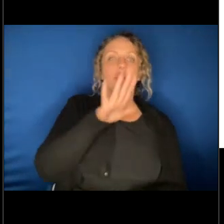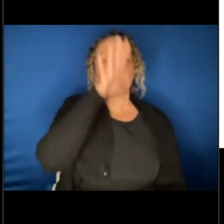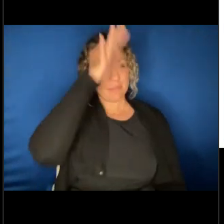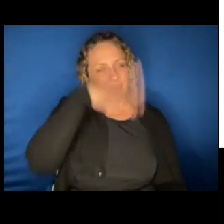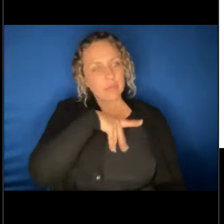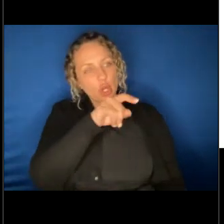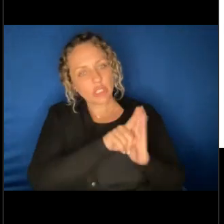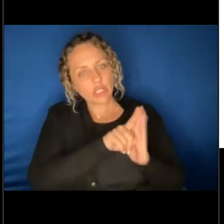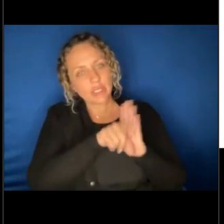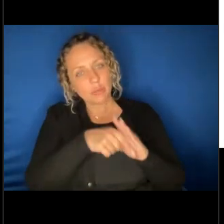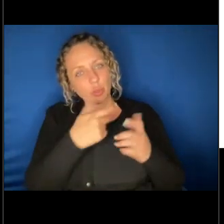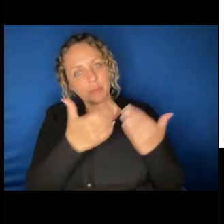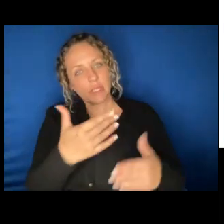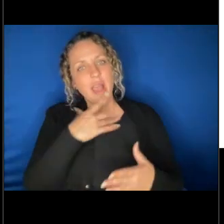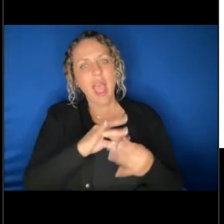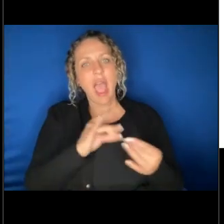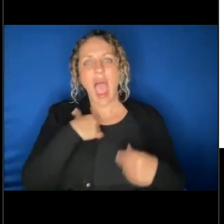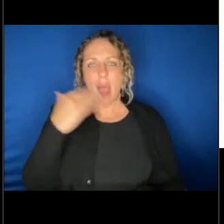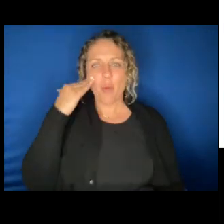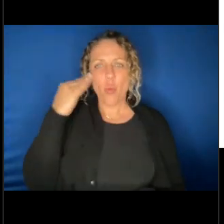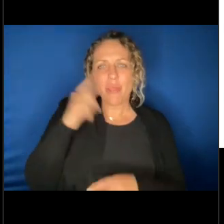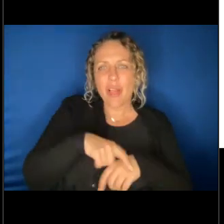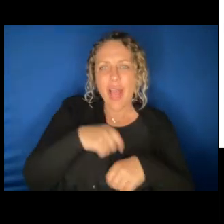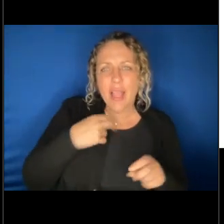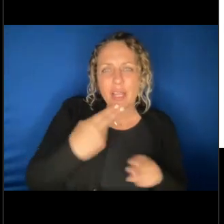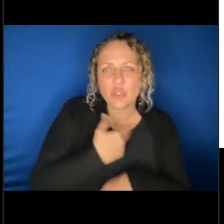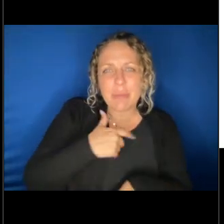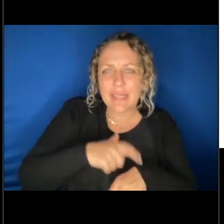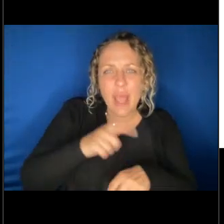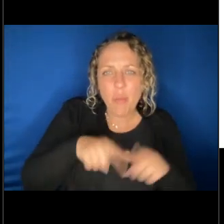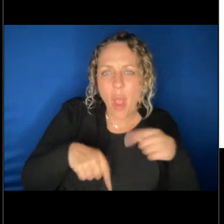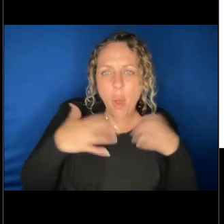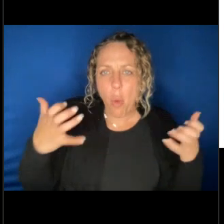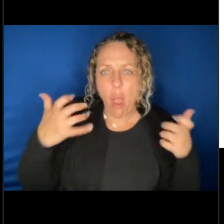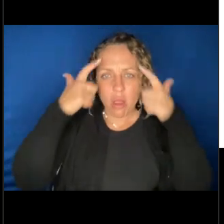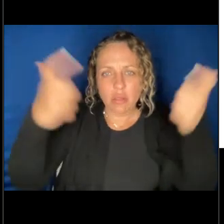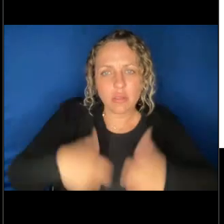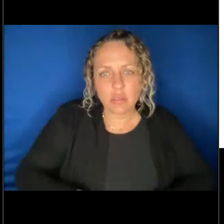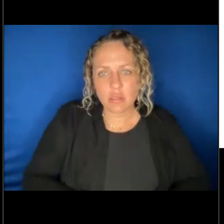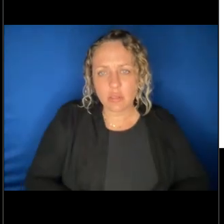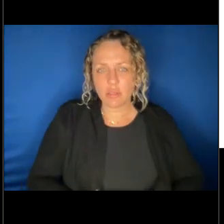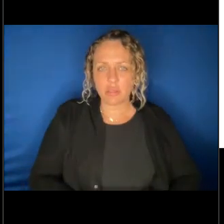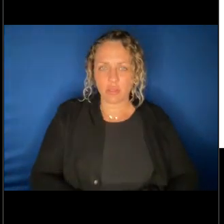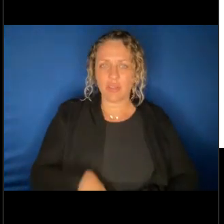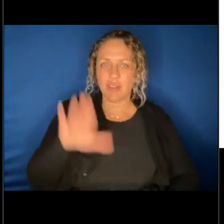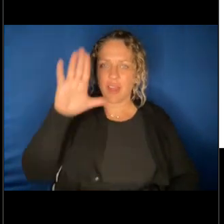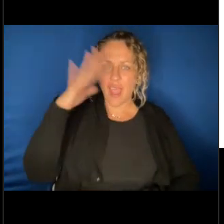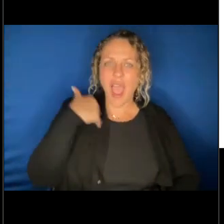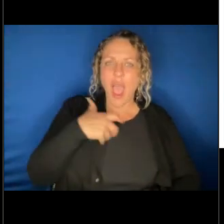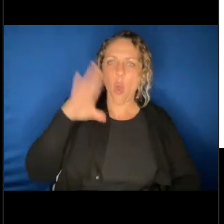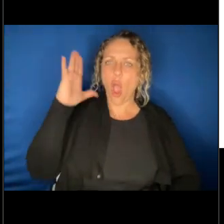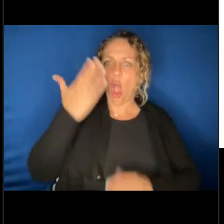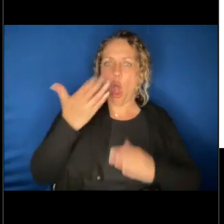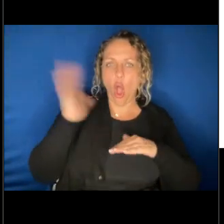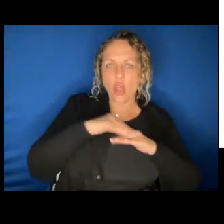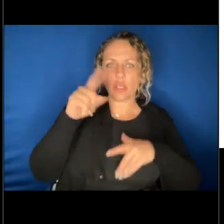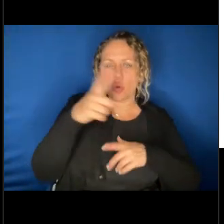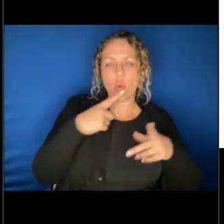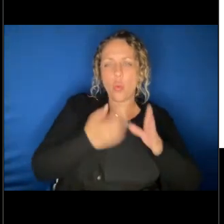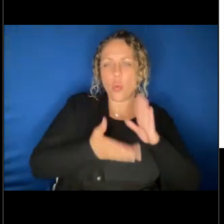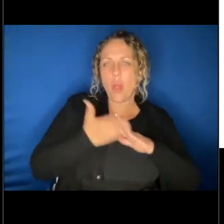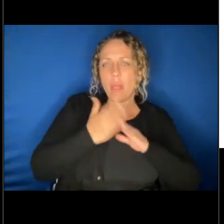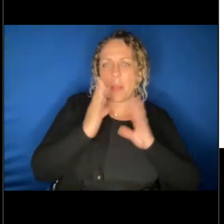Please proceed with the topic. I'm aware of the clock. I can use my time the way I want. You're Just speaking want to to us, run sir. City Hall now. You want to run the meetings too, right? You